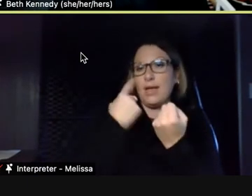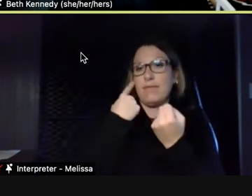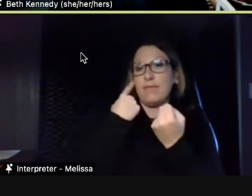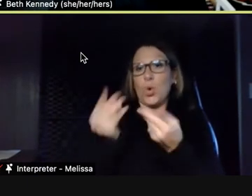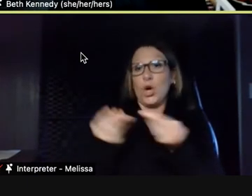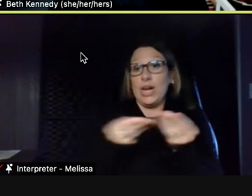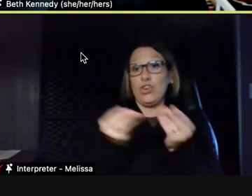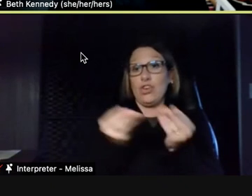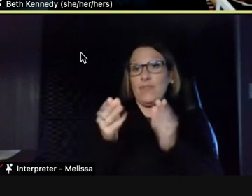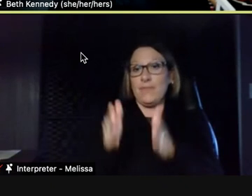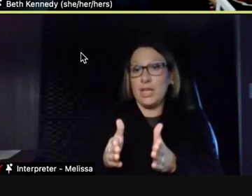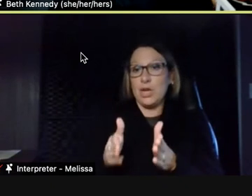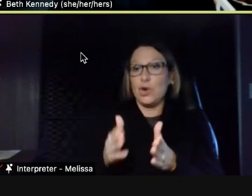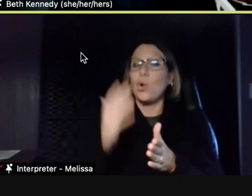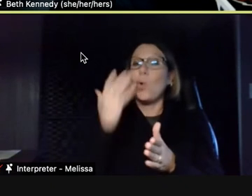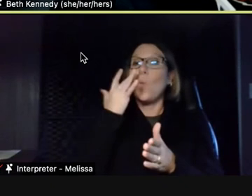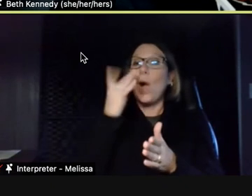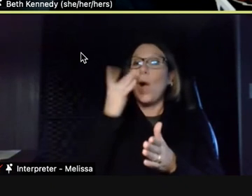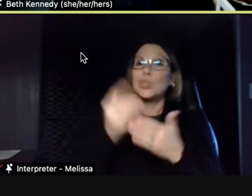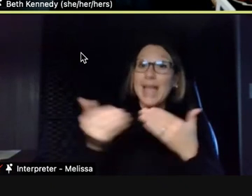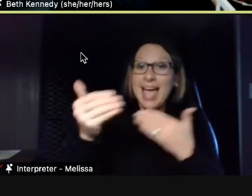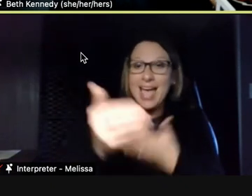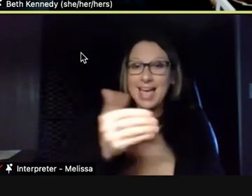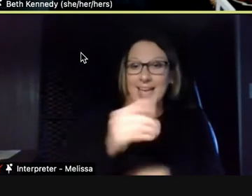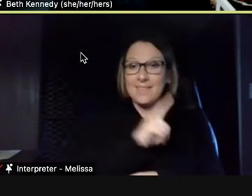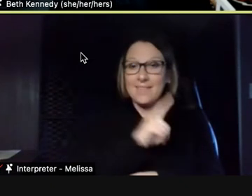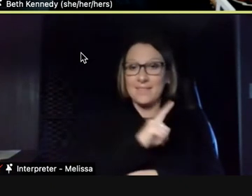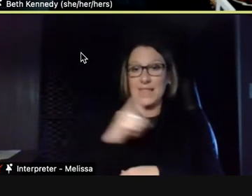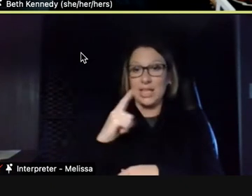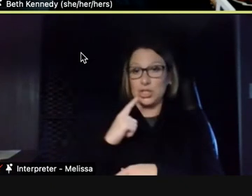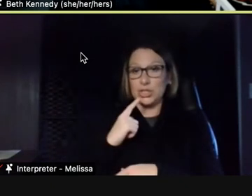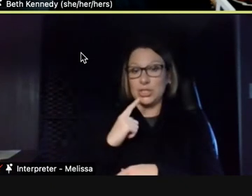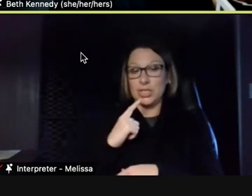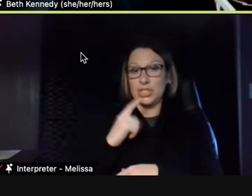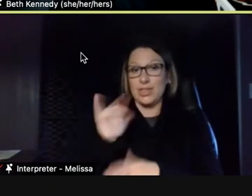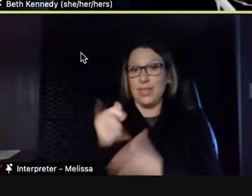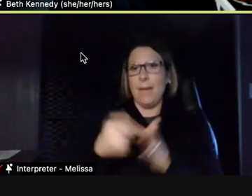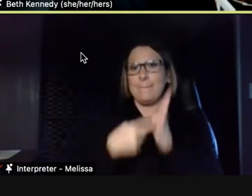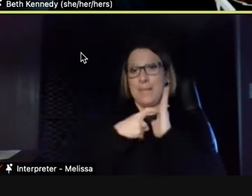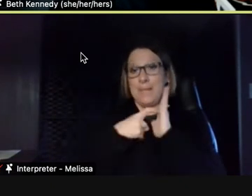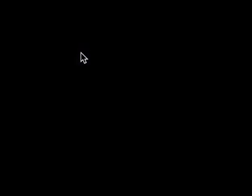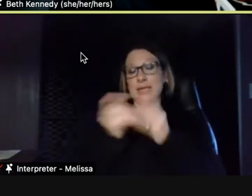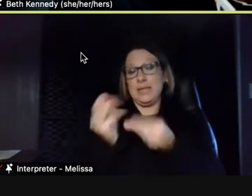Because you're doing it ahead of specific legislation that would mandate the intervener.